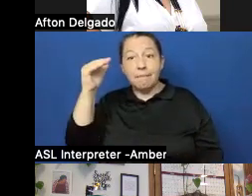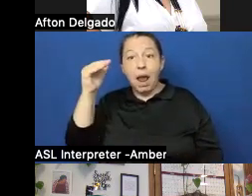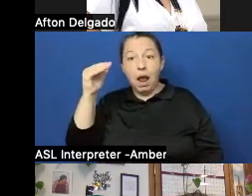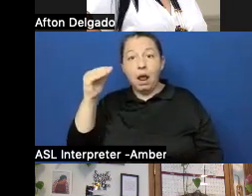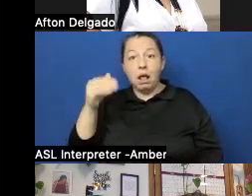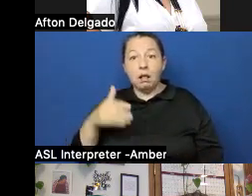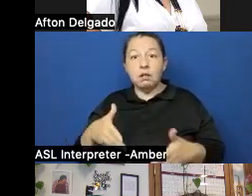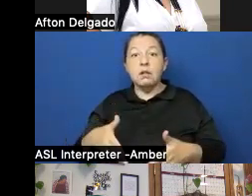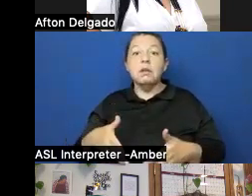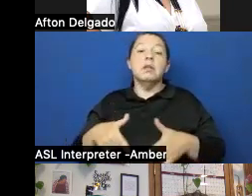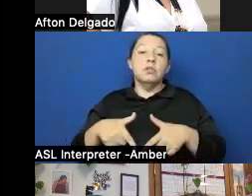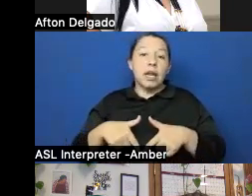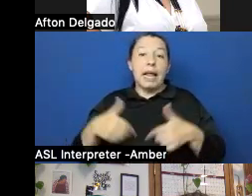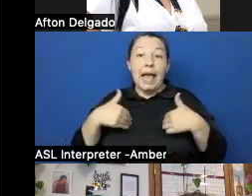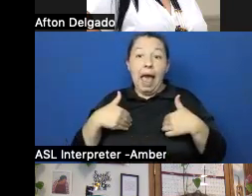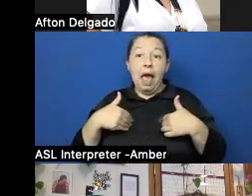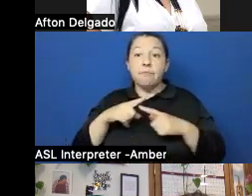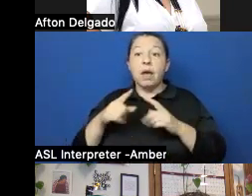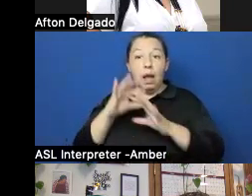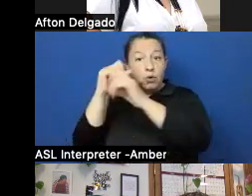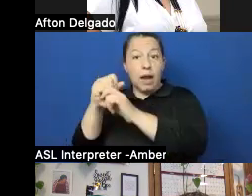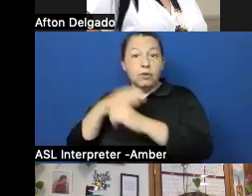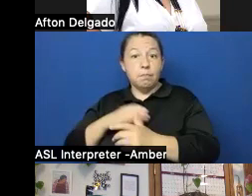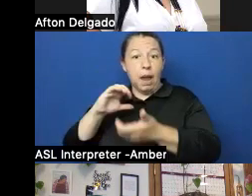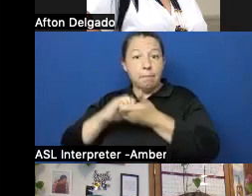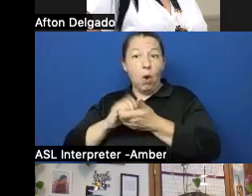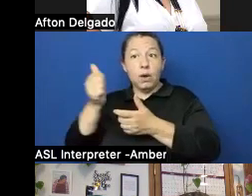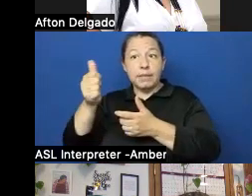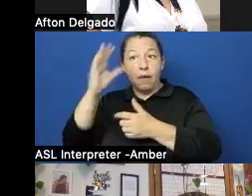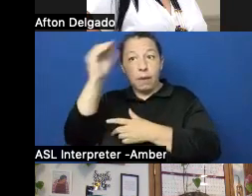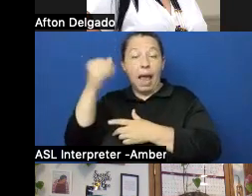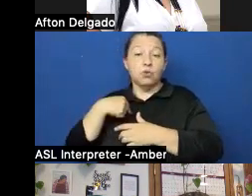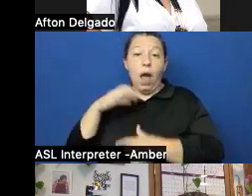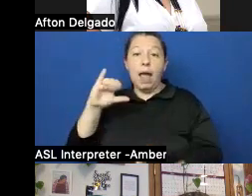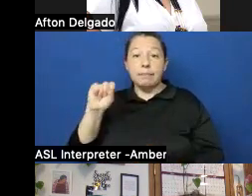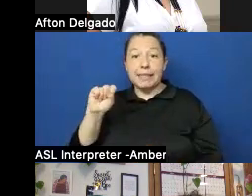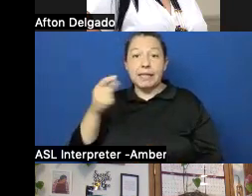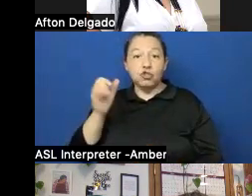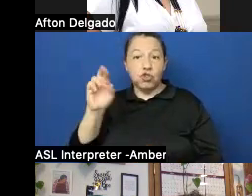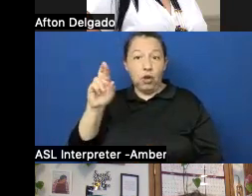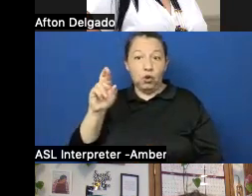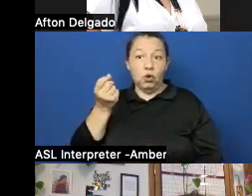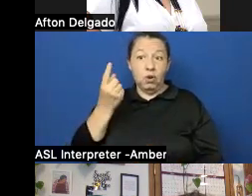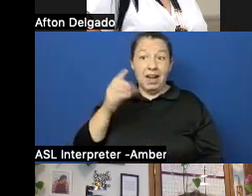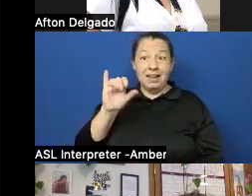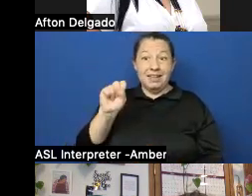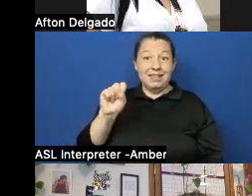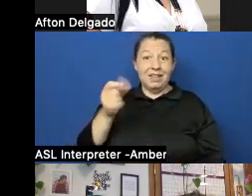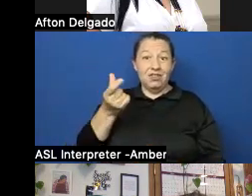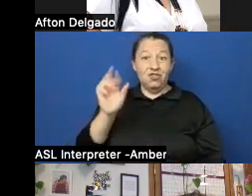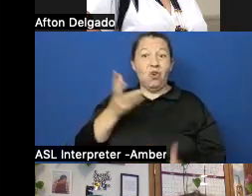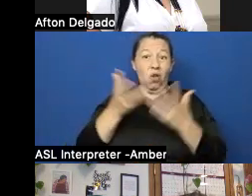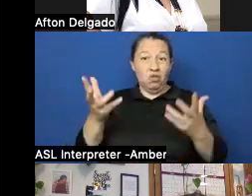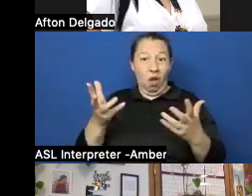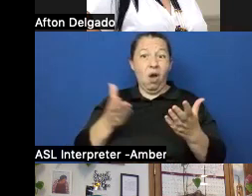who's a man. So I am cisgender. And for cisgender people, we have a lot of privilege. We don't ever have to be questioned for